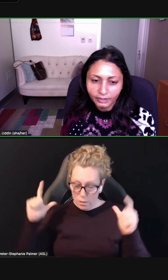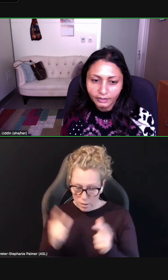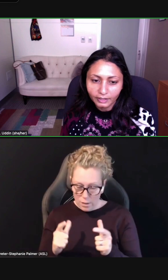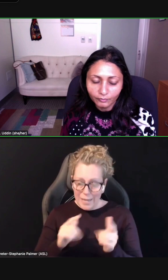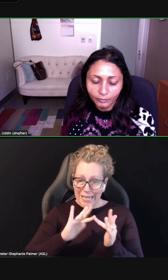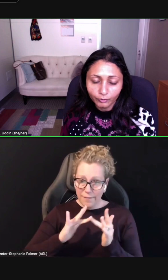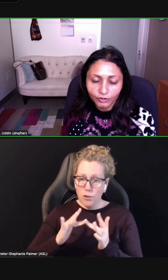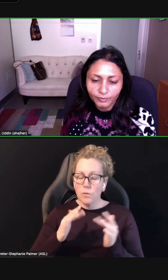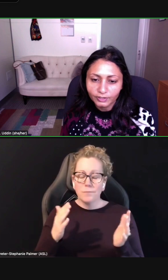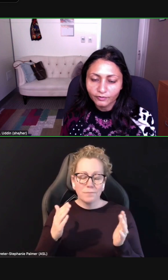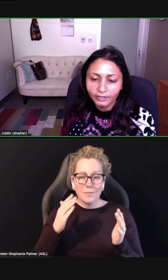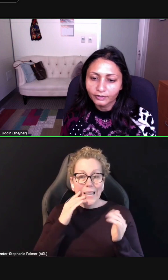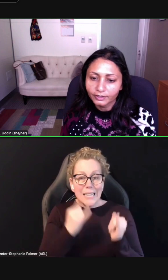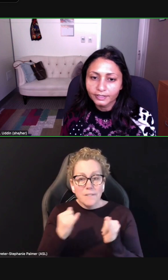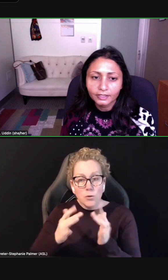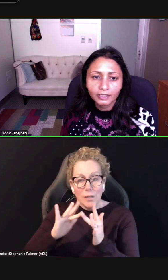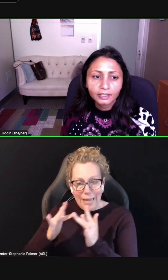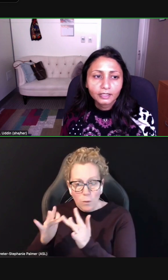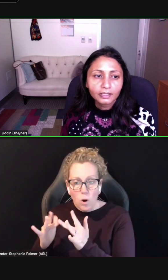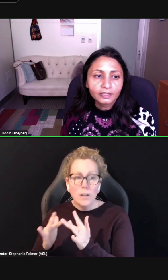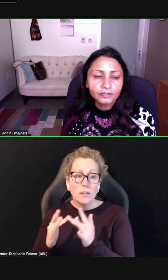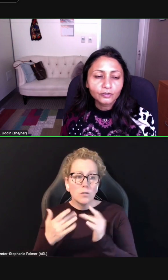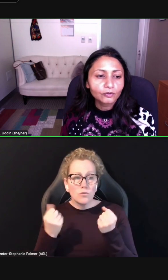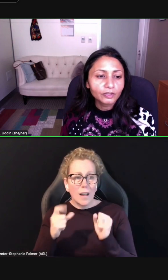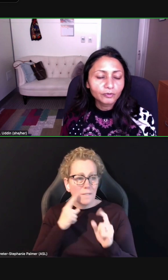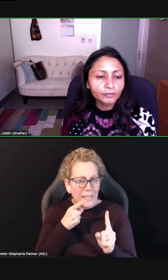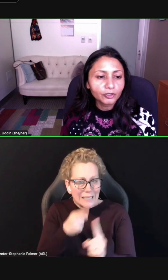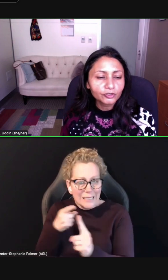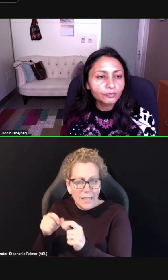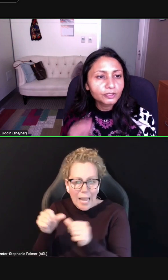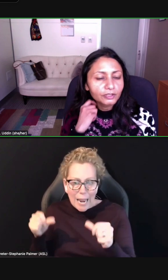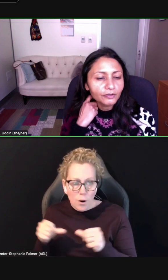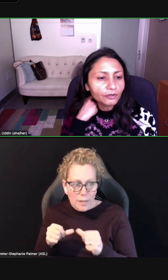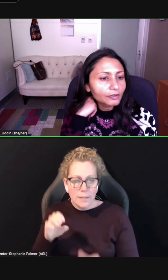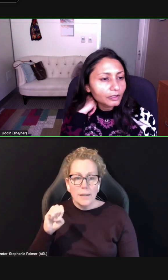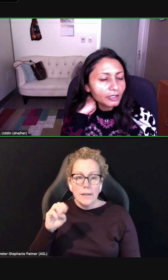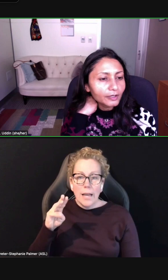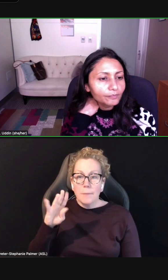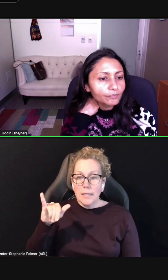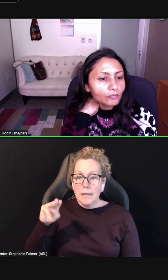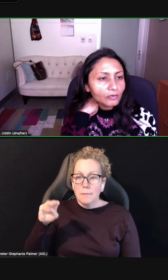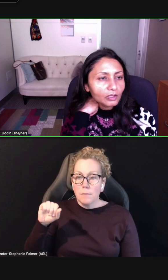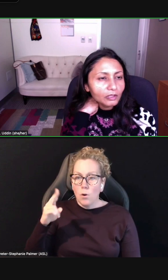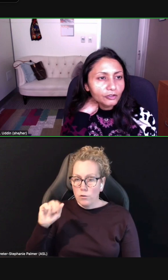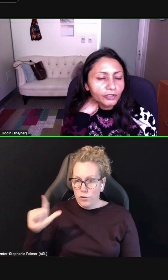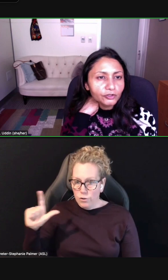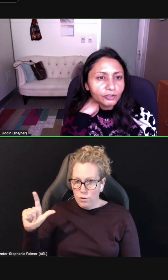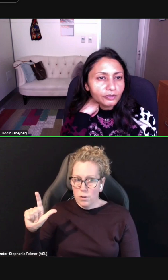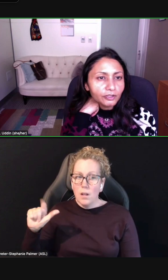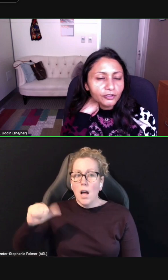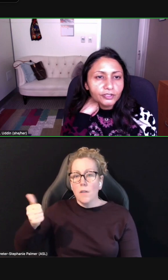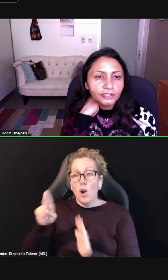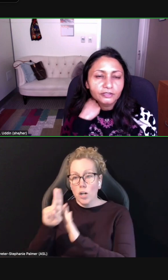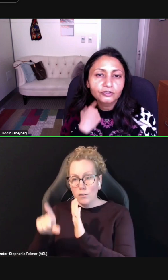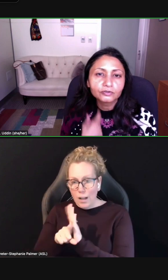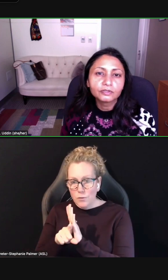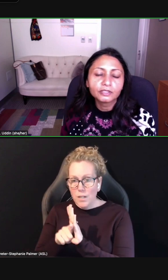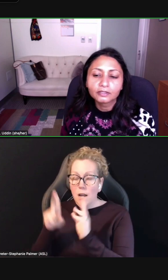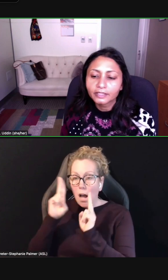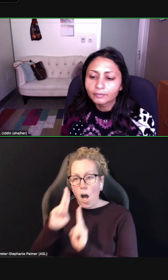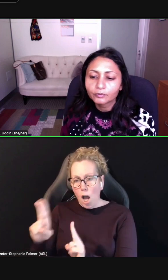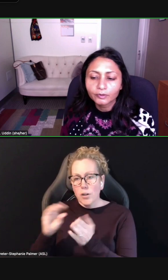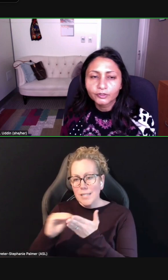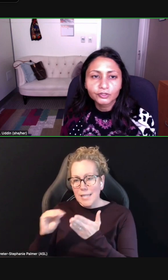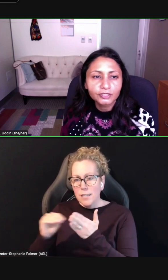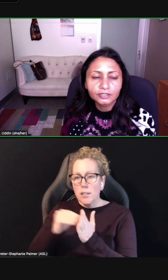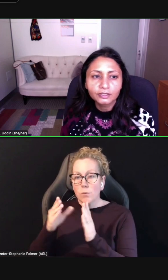if we could get at more specific areas. And so Emily Marshall was another undergraduate honors thesis student